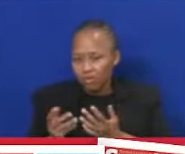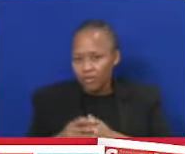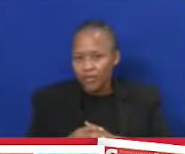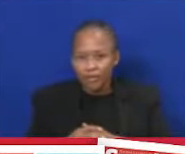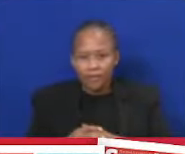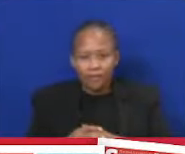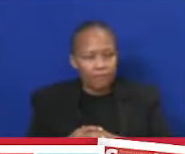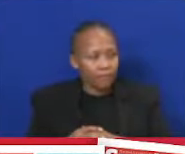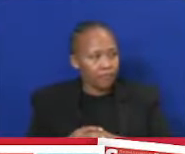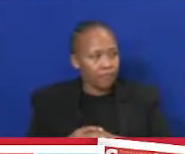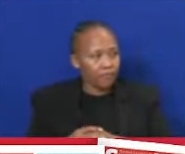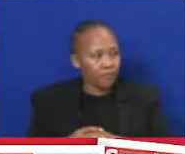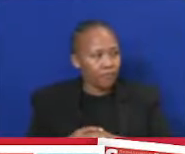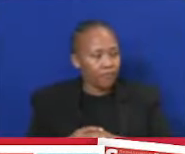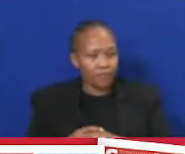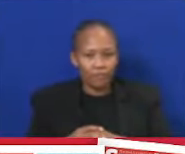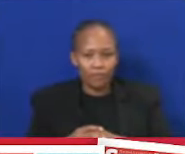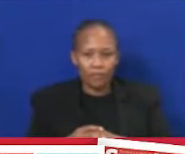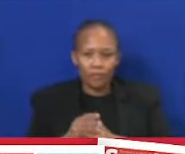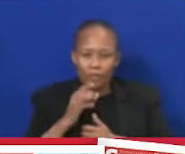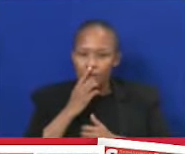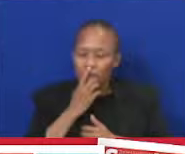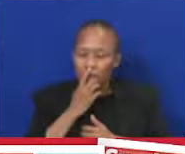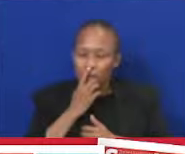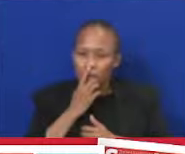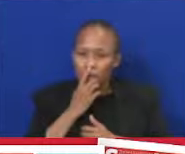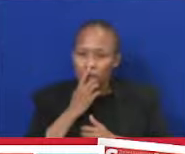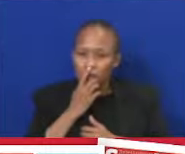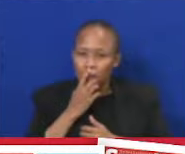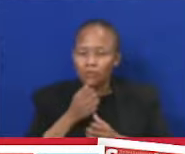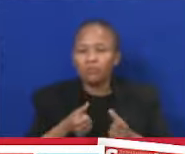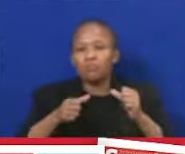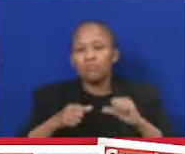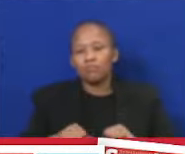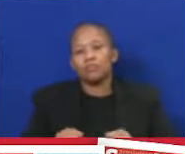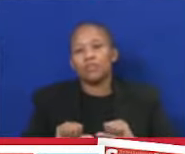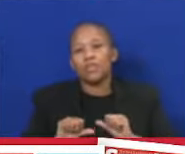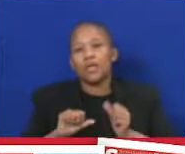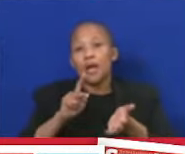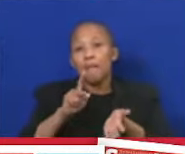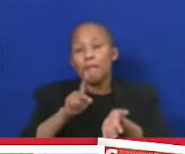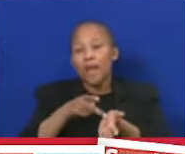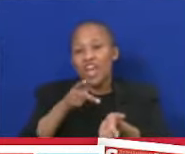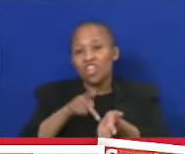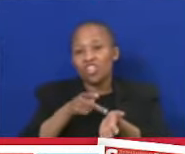Witness C, could I ask you then to turn the page to page 5?